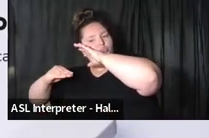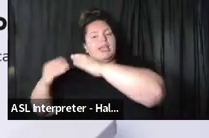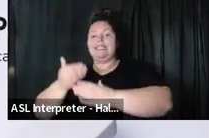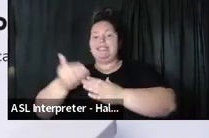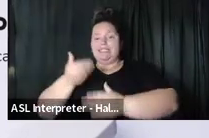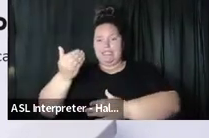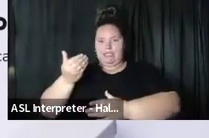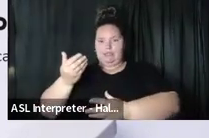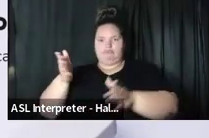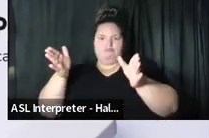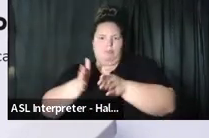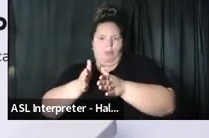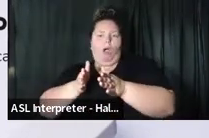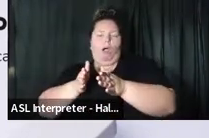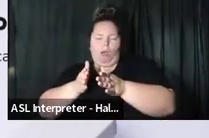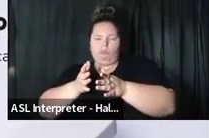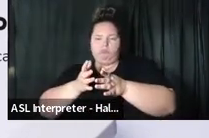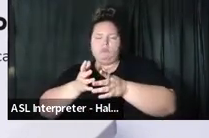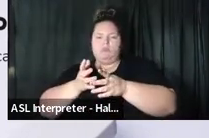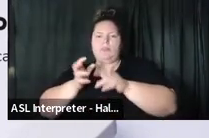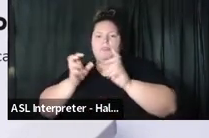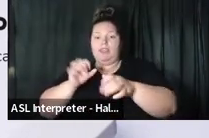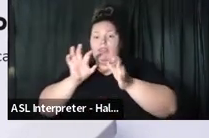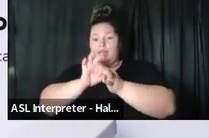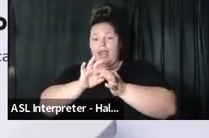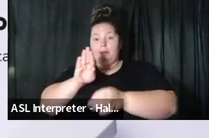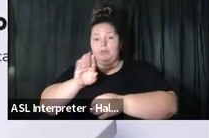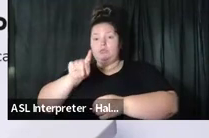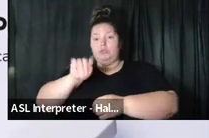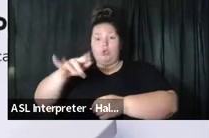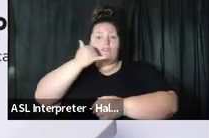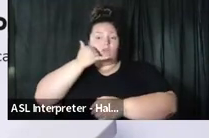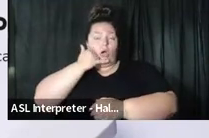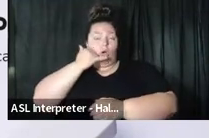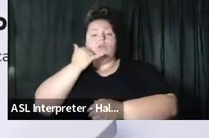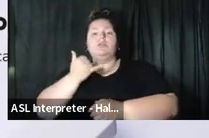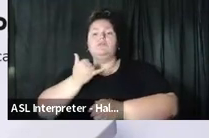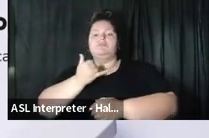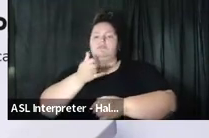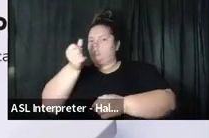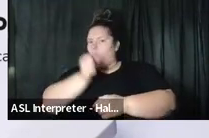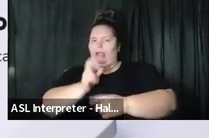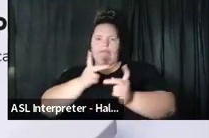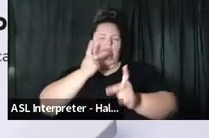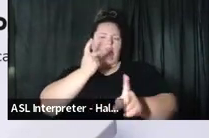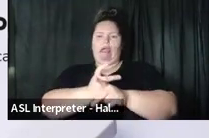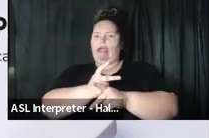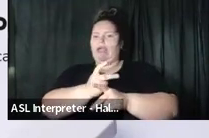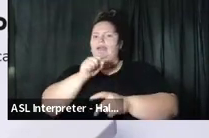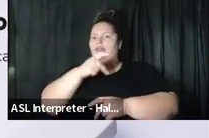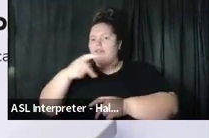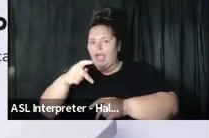with. It connects to your like Bluetooth to your phone. So you can, any type of apps where you say you need to listen